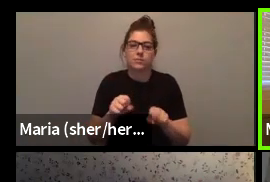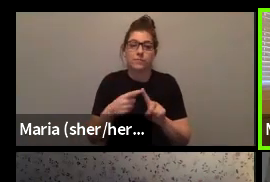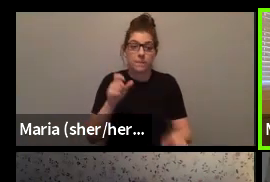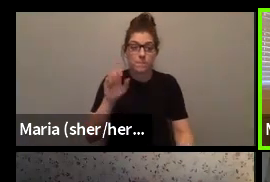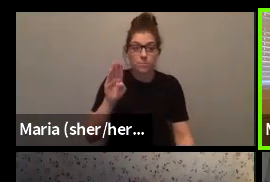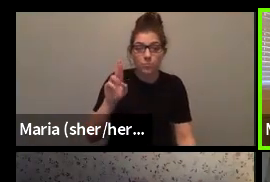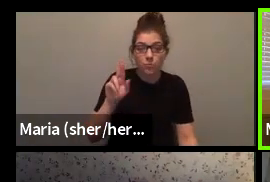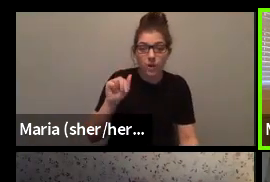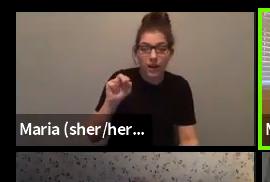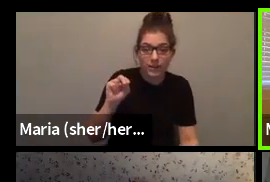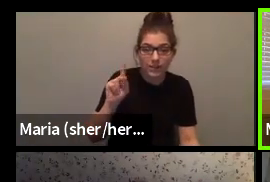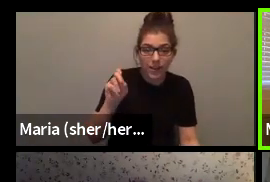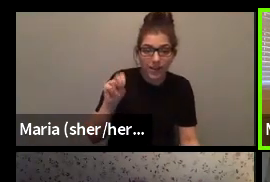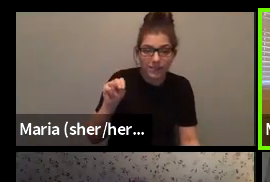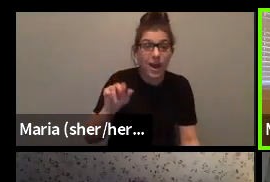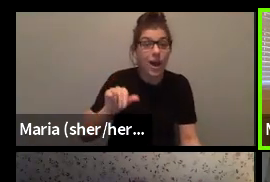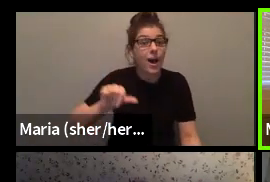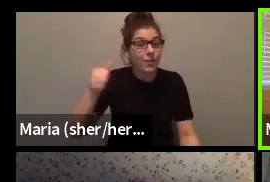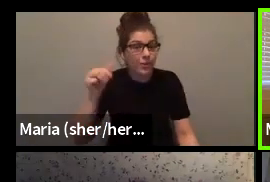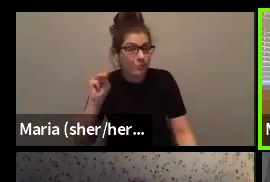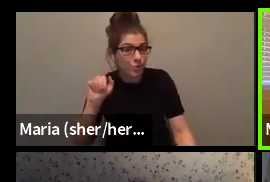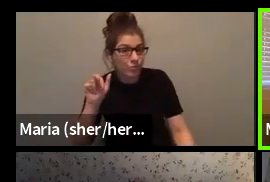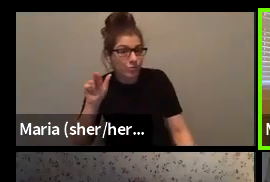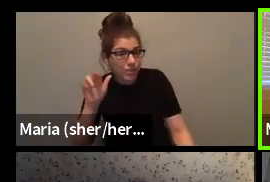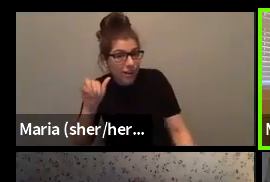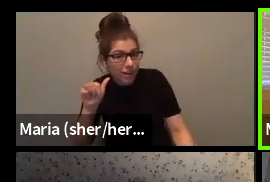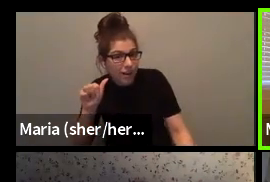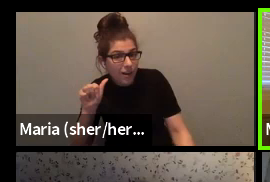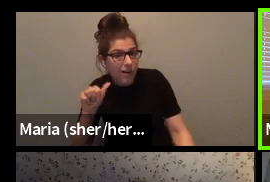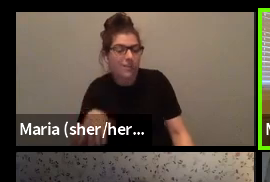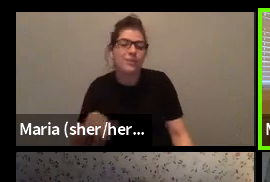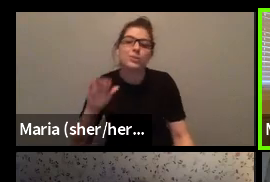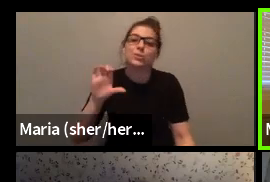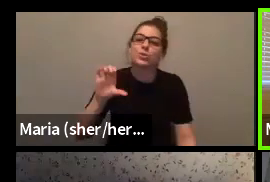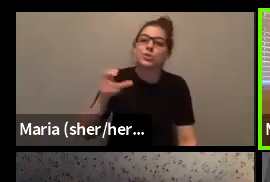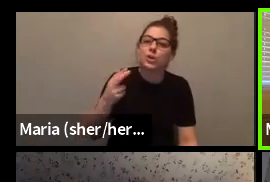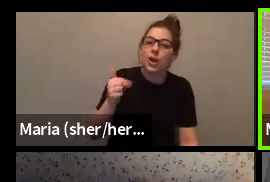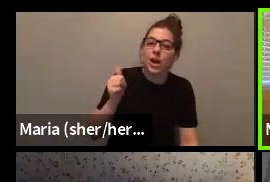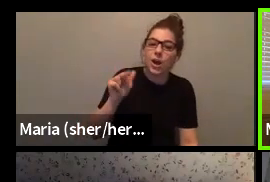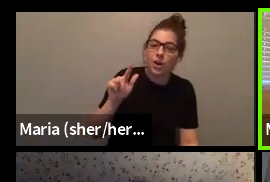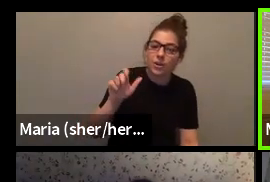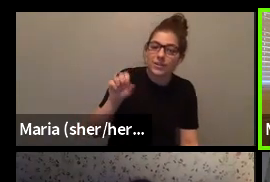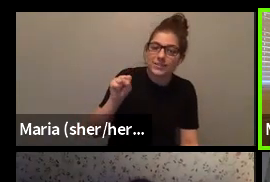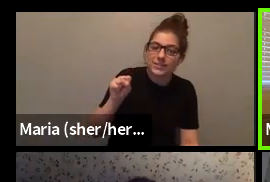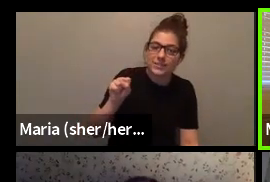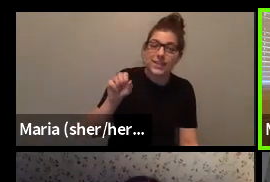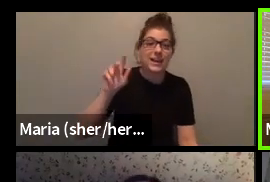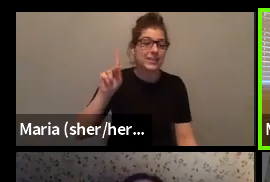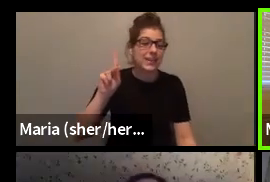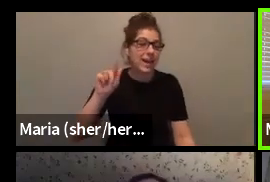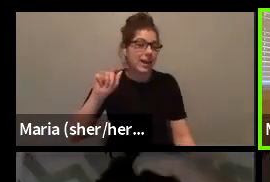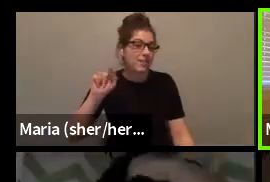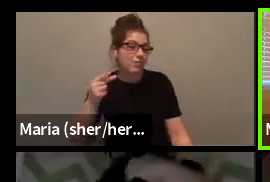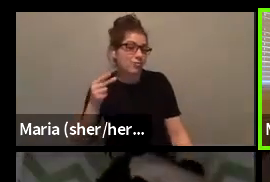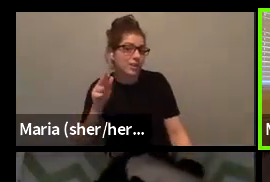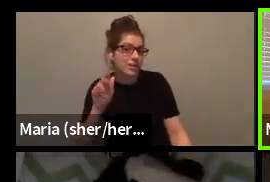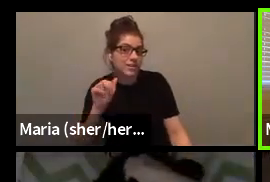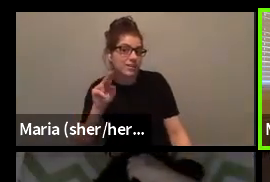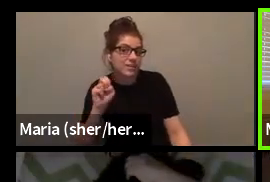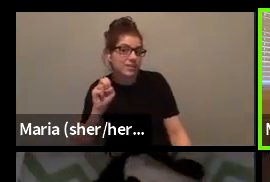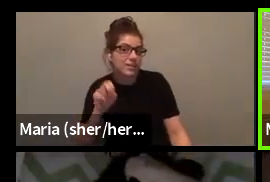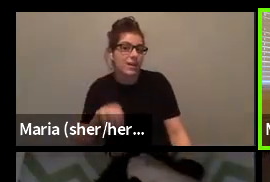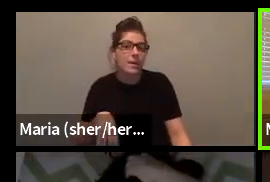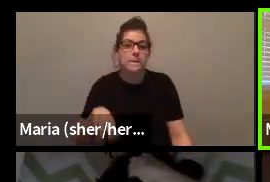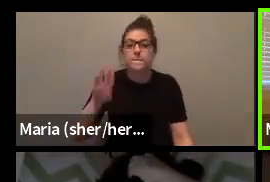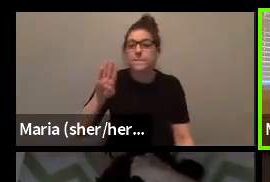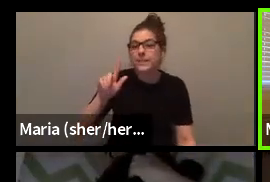to Maria to Charles to Catherine to Blaze to